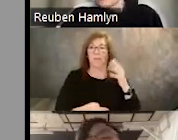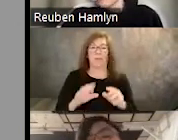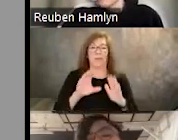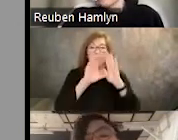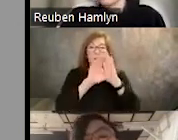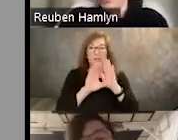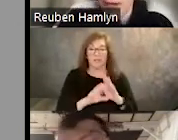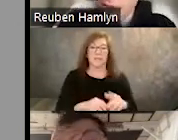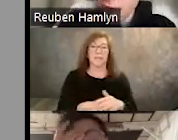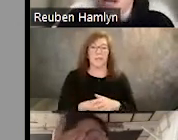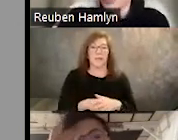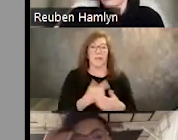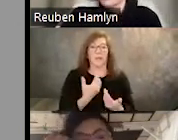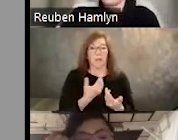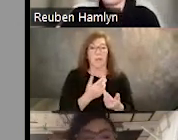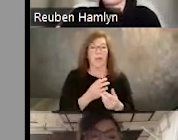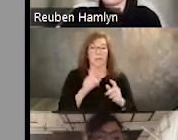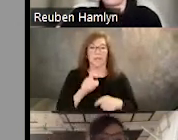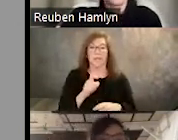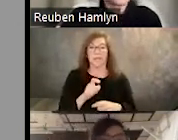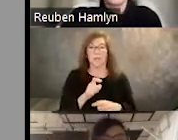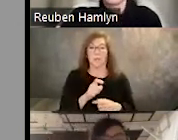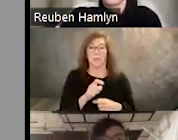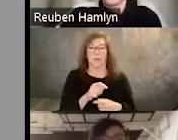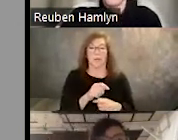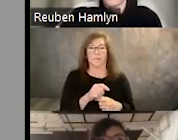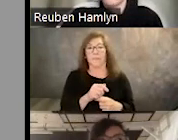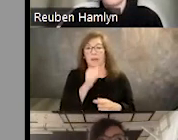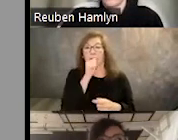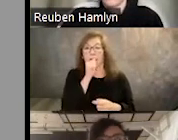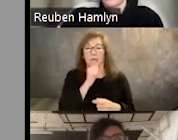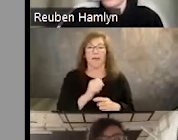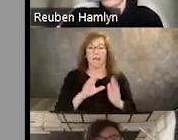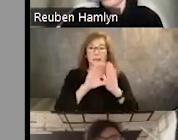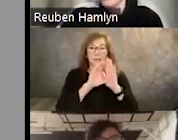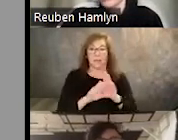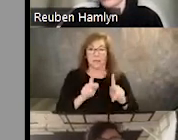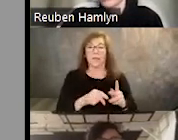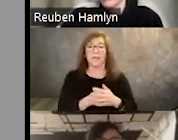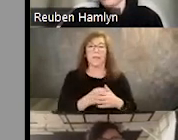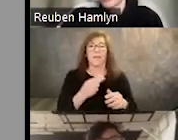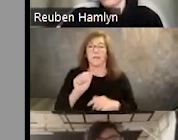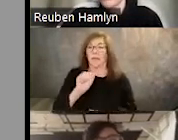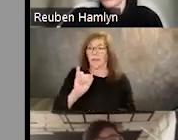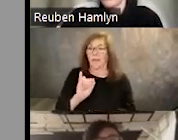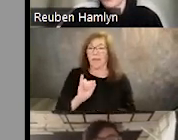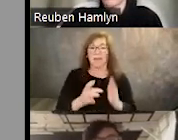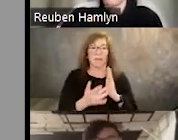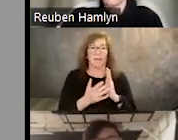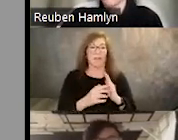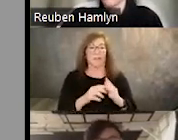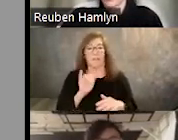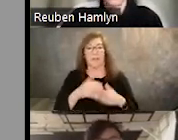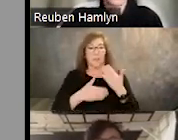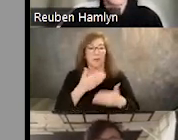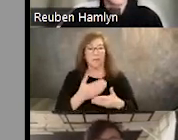and you have this need to anonymize, I think there are very interesting sort of use cases for AI technologies to expedite that process and